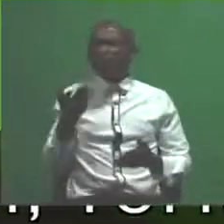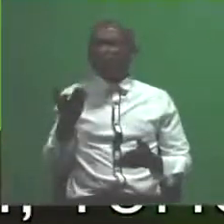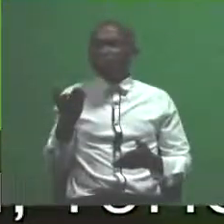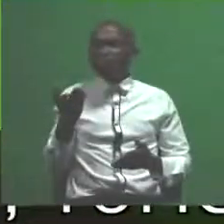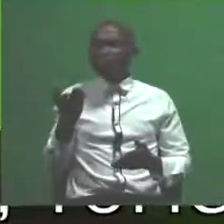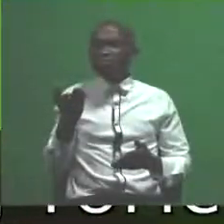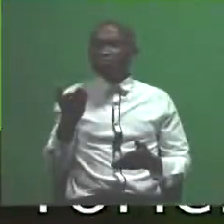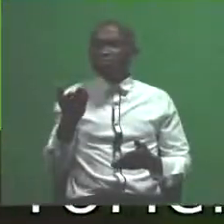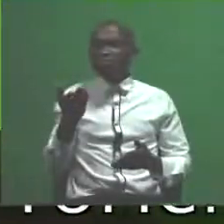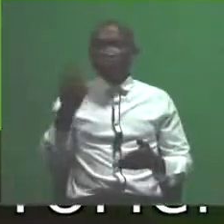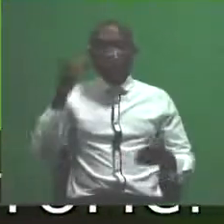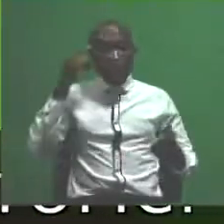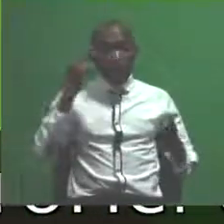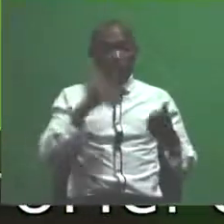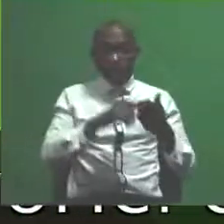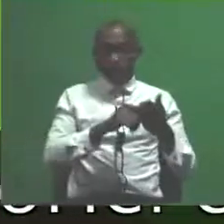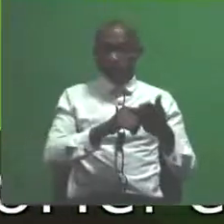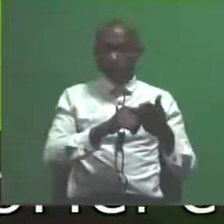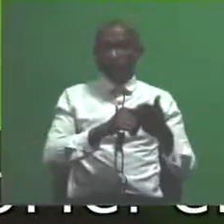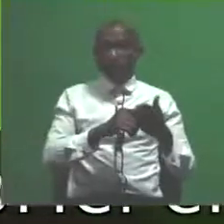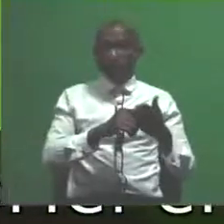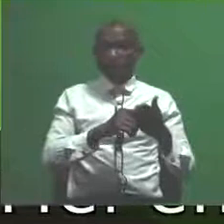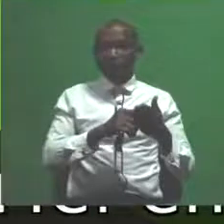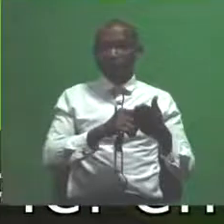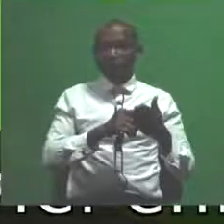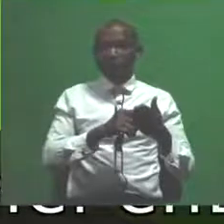means release.